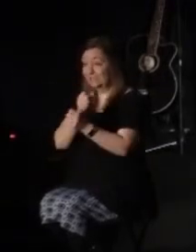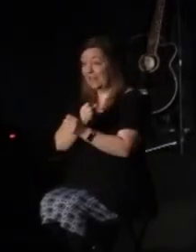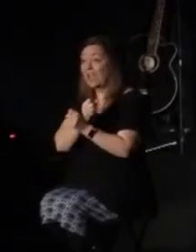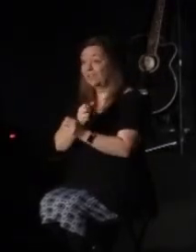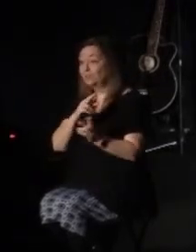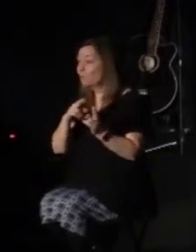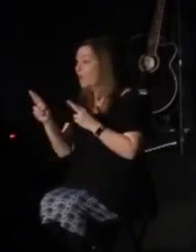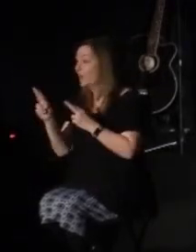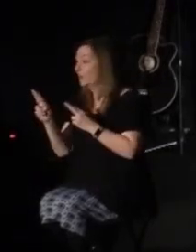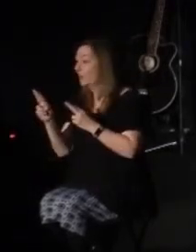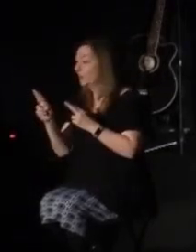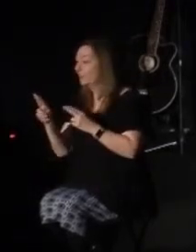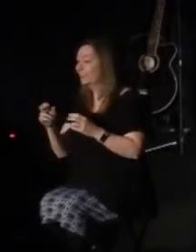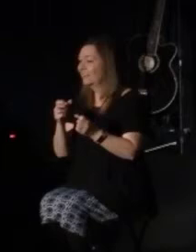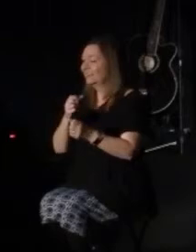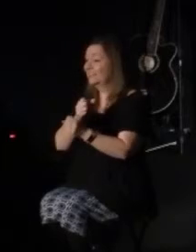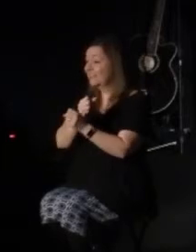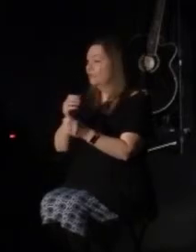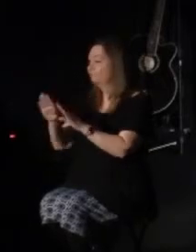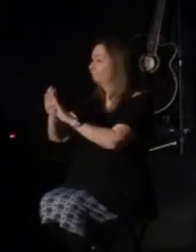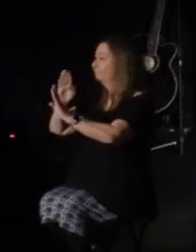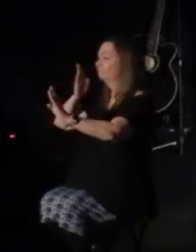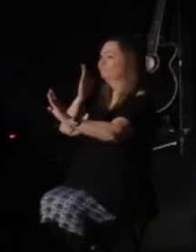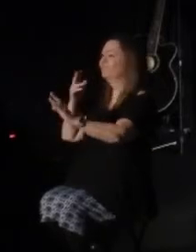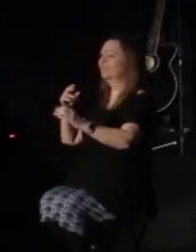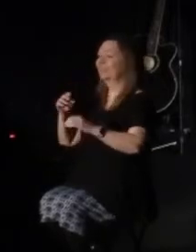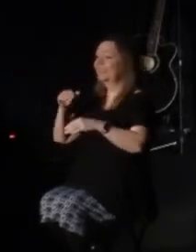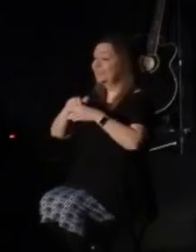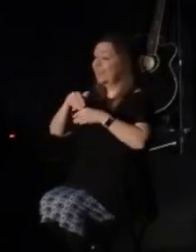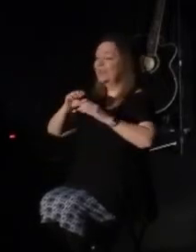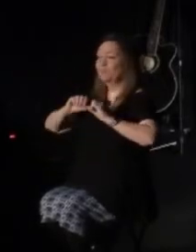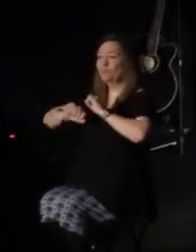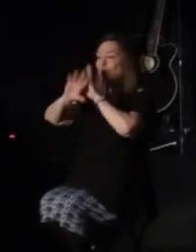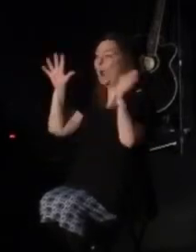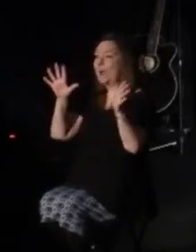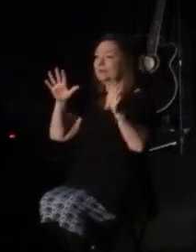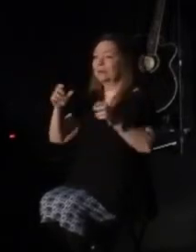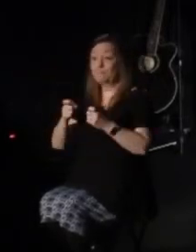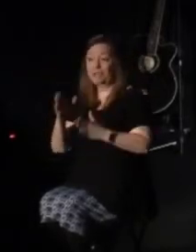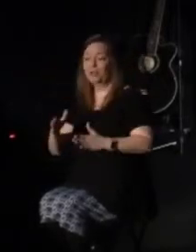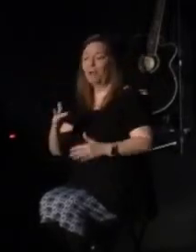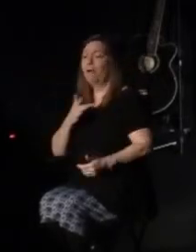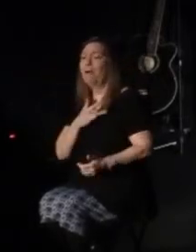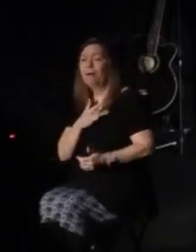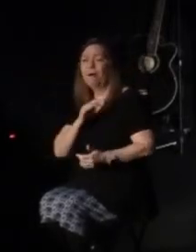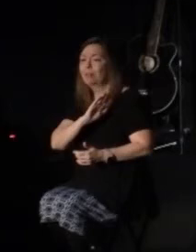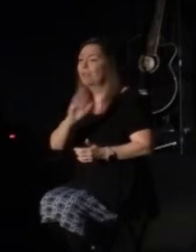gets up, can't even knock on it, the slave opens the door, the inside is lit up, and the master is so moved by the